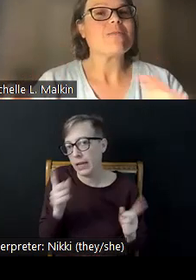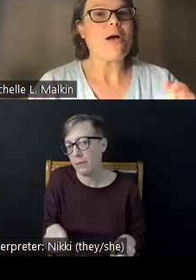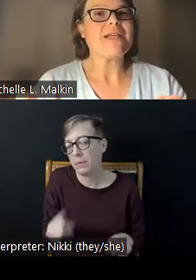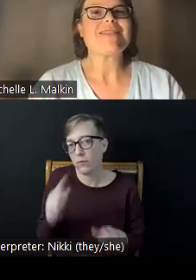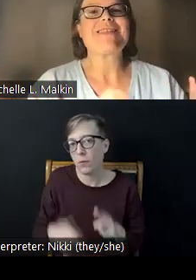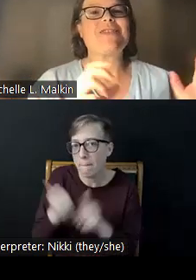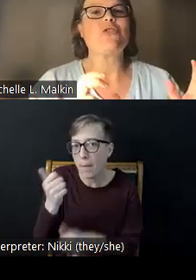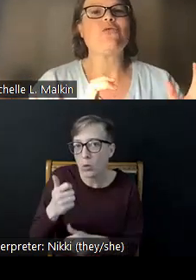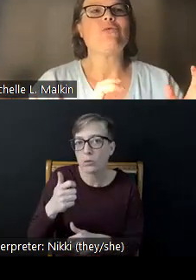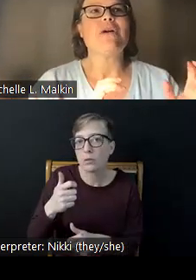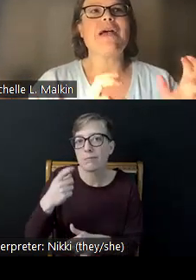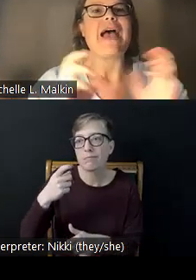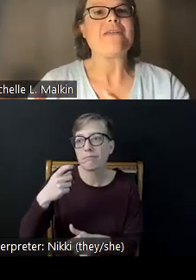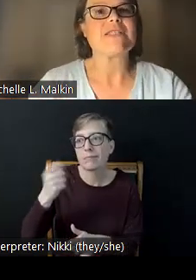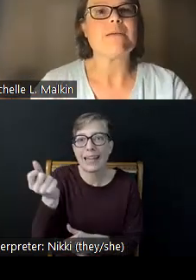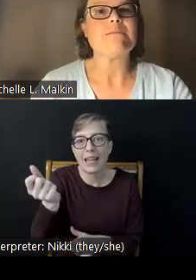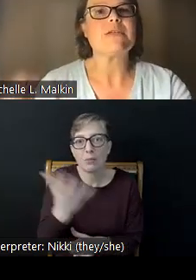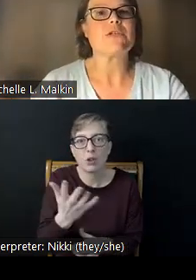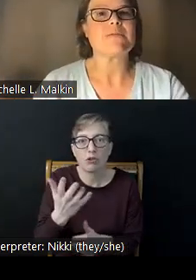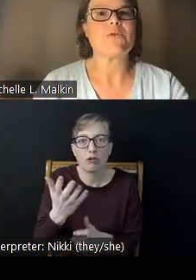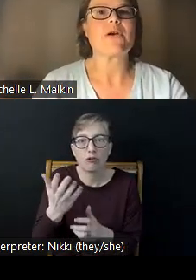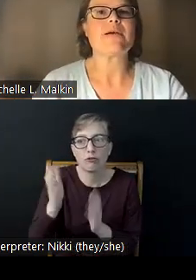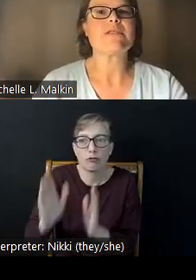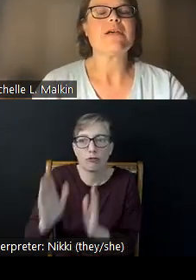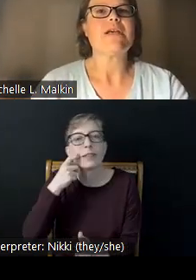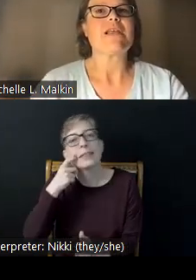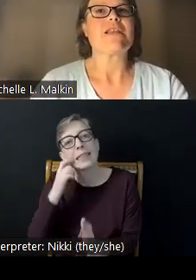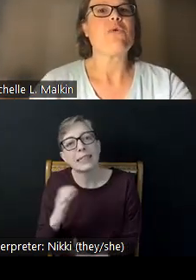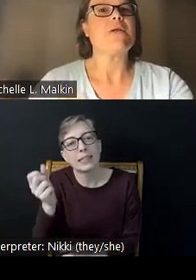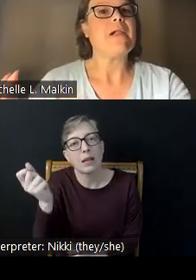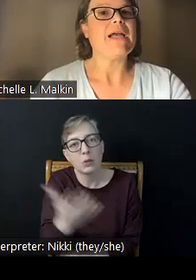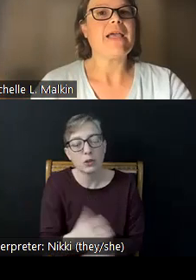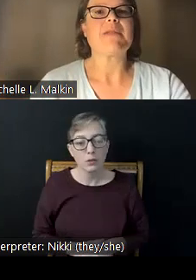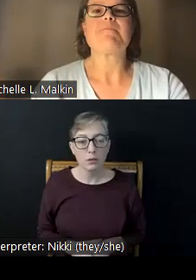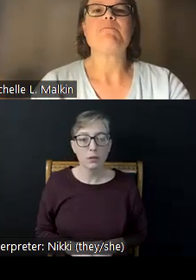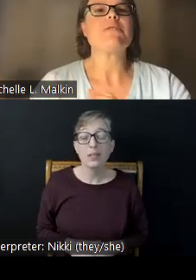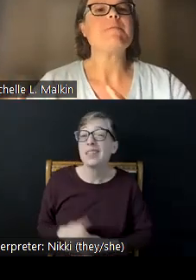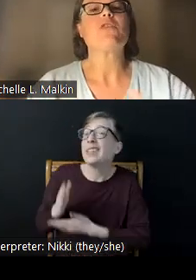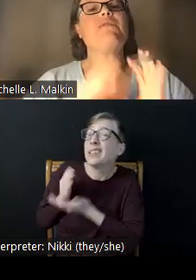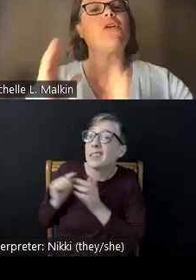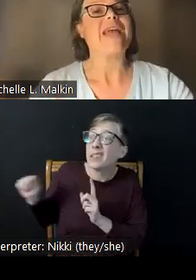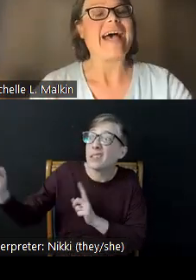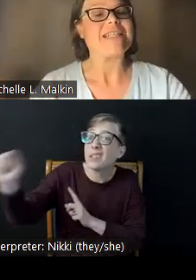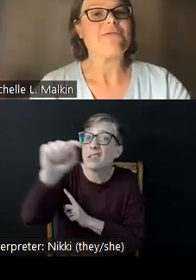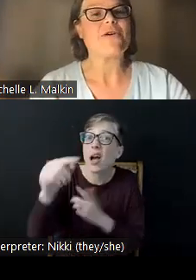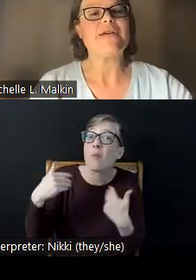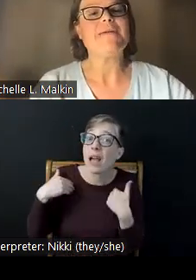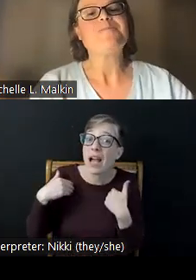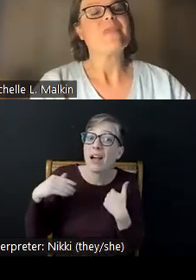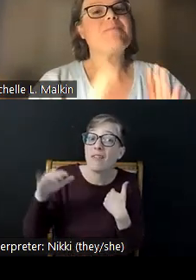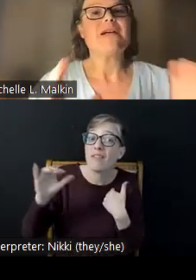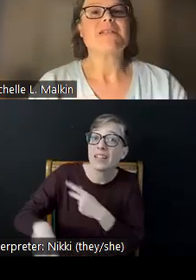are small places that do have some diversion programs that they will apply to gambling, but most people don't even know to ask for